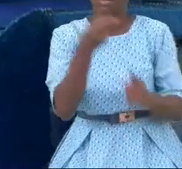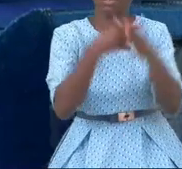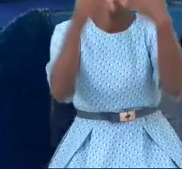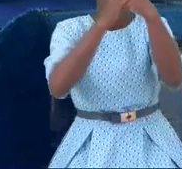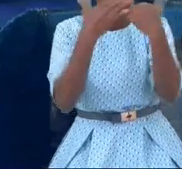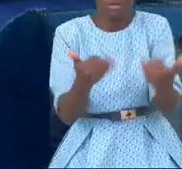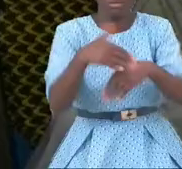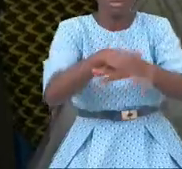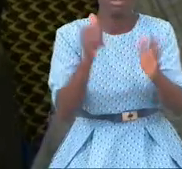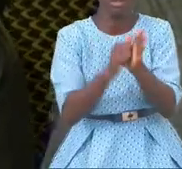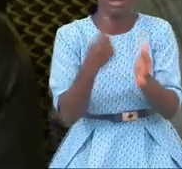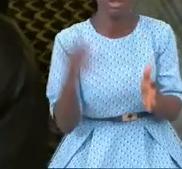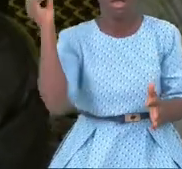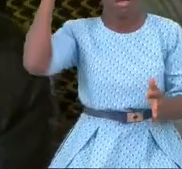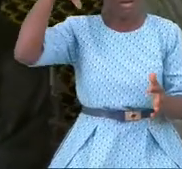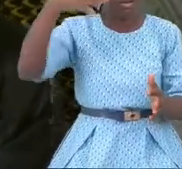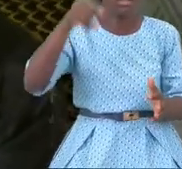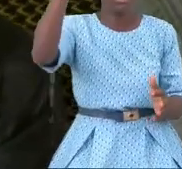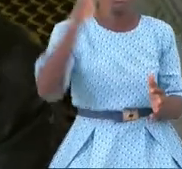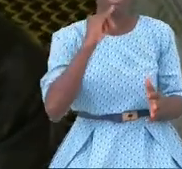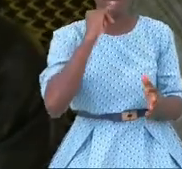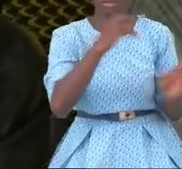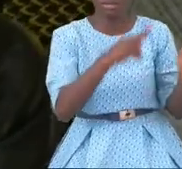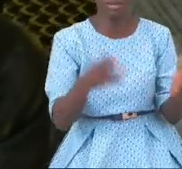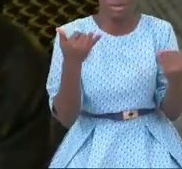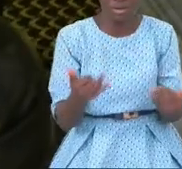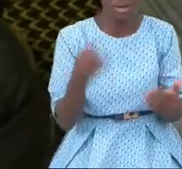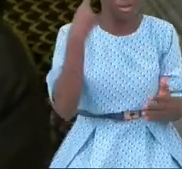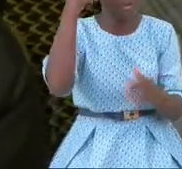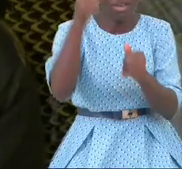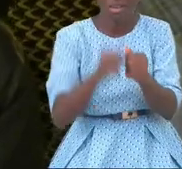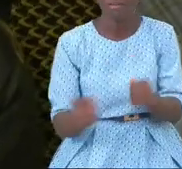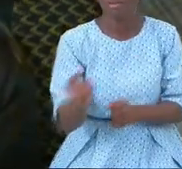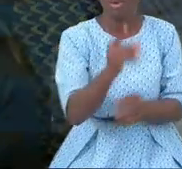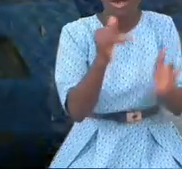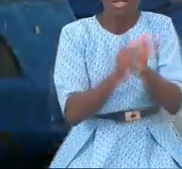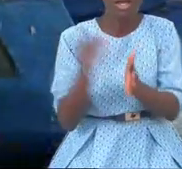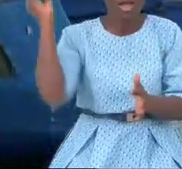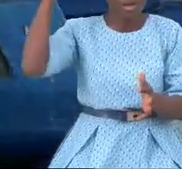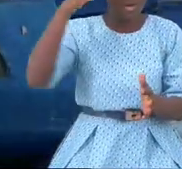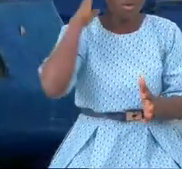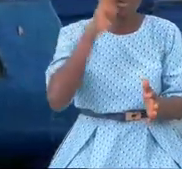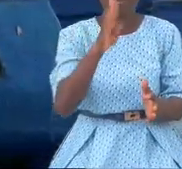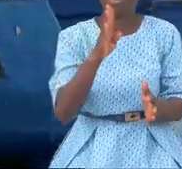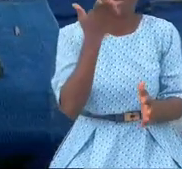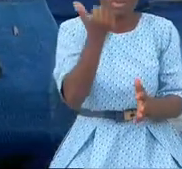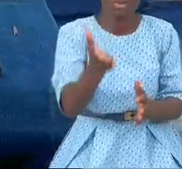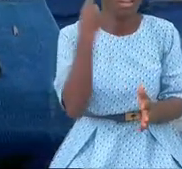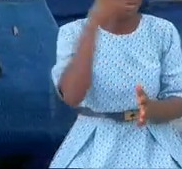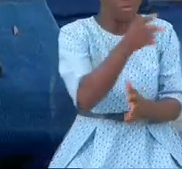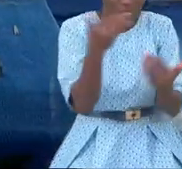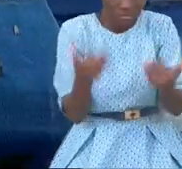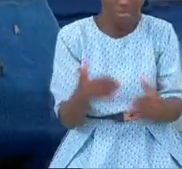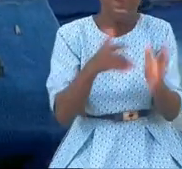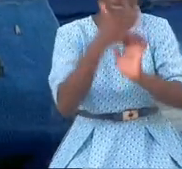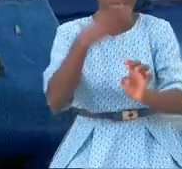you right now. The Lord will touch your life, the Lord will forgive you, and the Lord